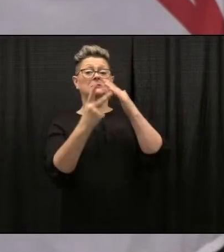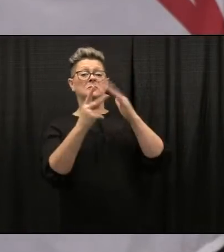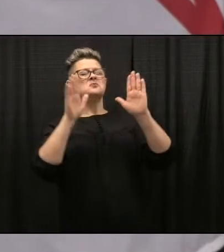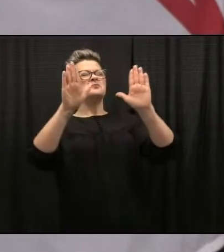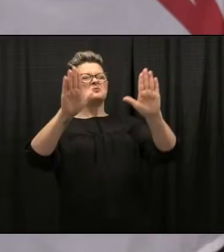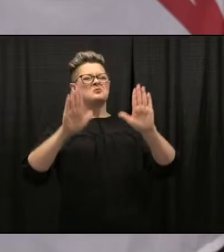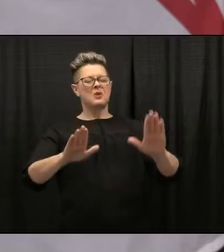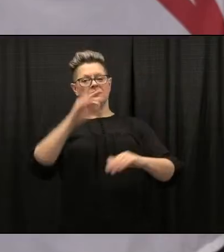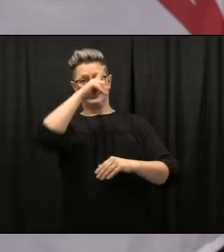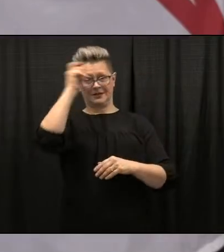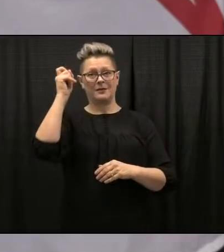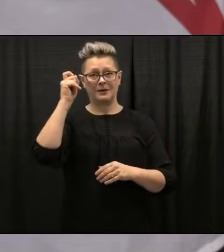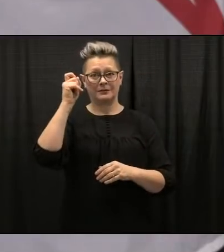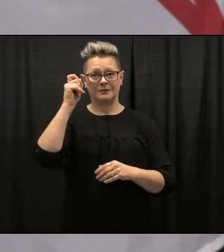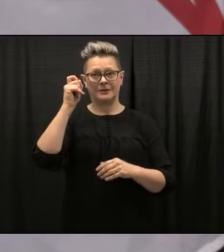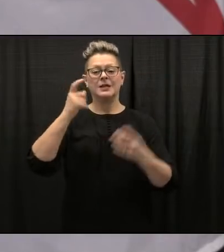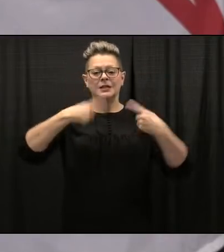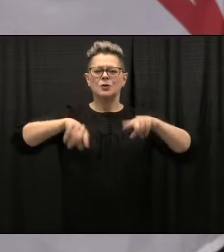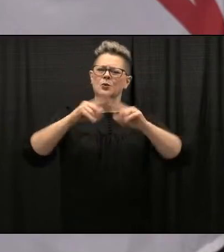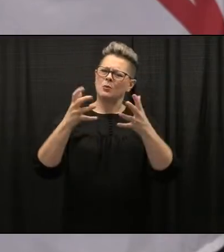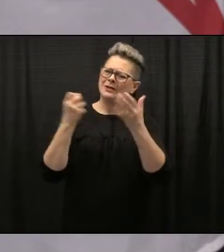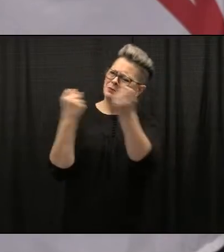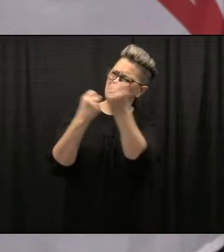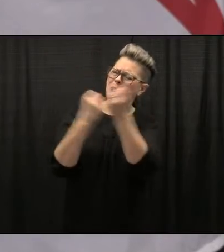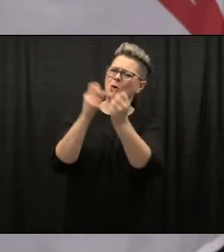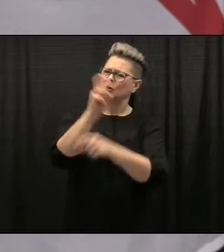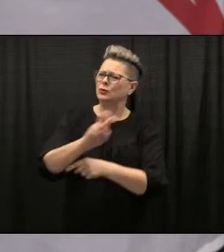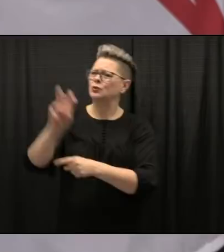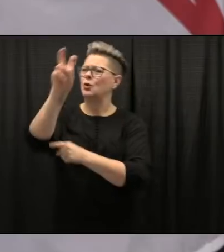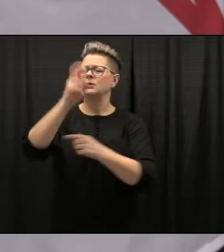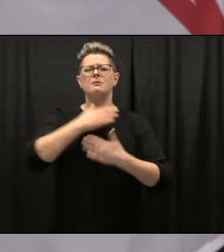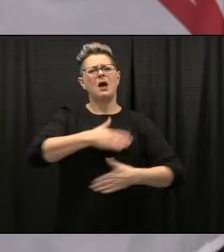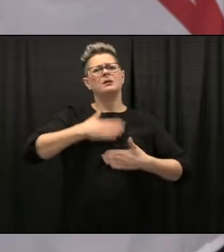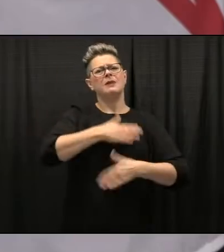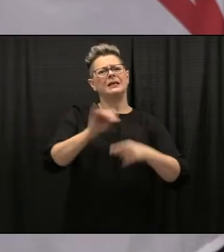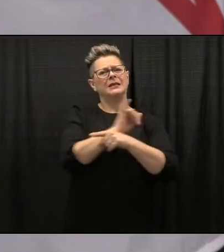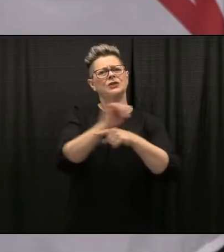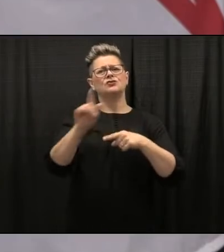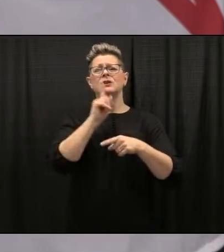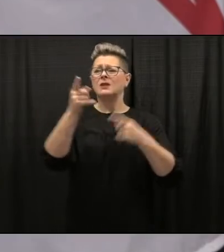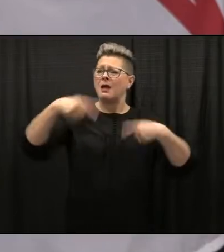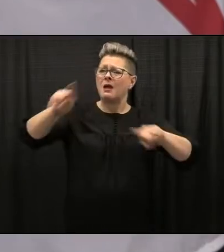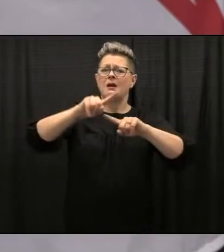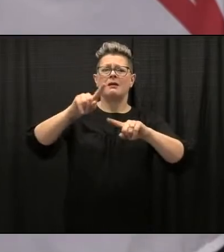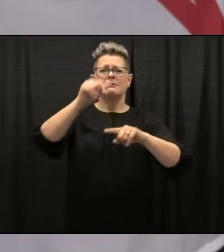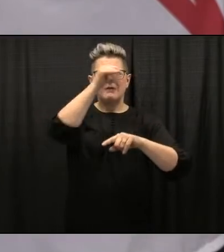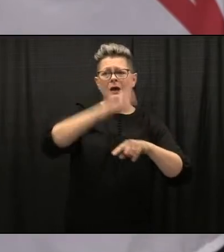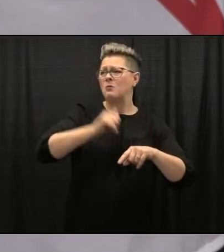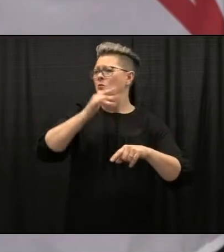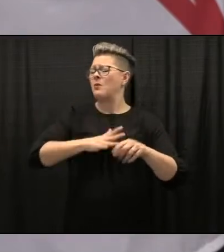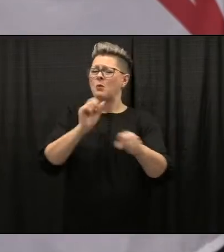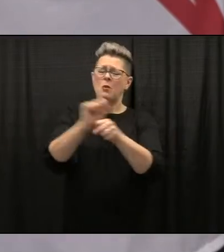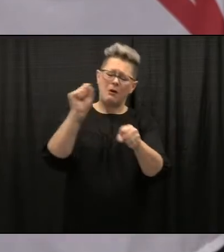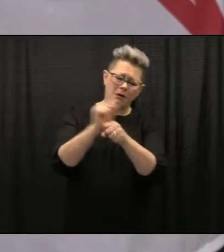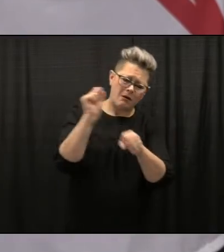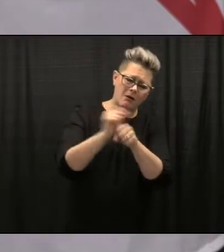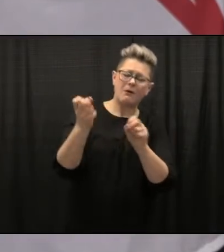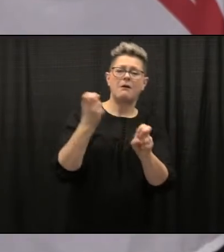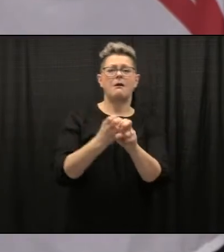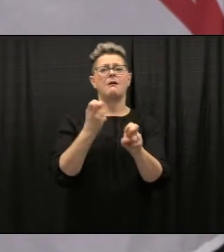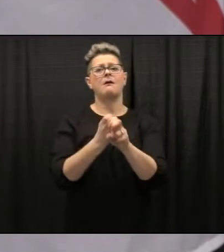we want to make sure that we're supporting the tourism and hospitality industry and the hardworking women and men in it as we get ready to